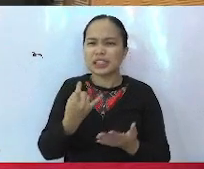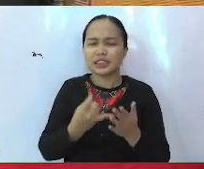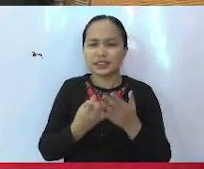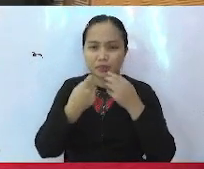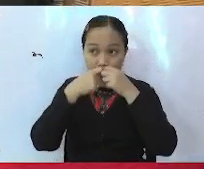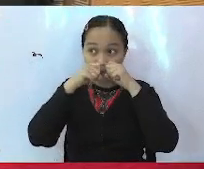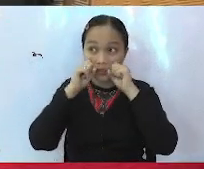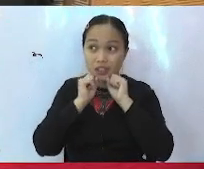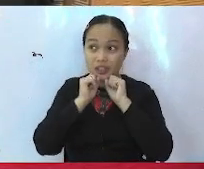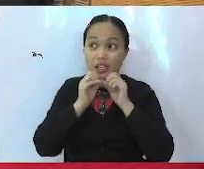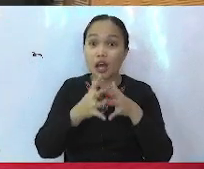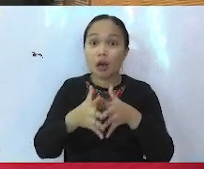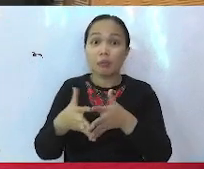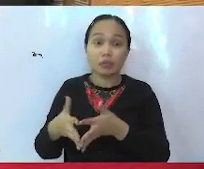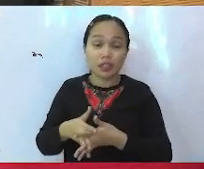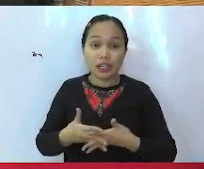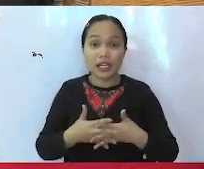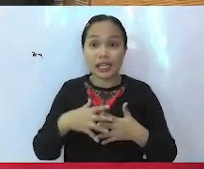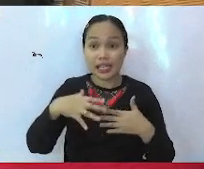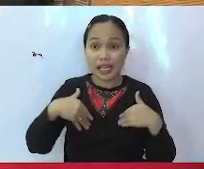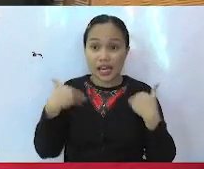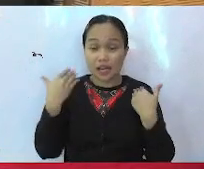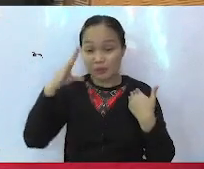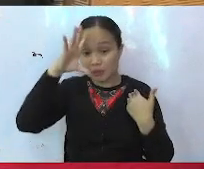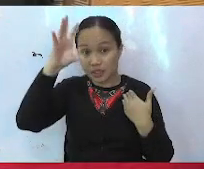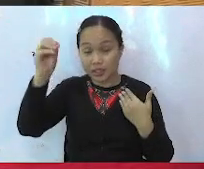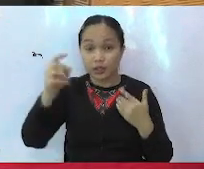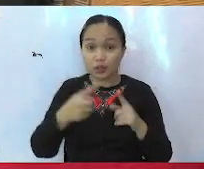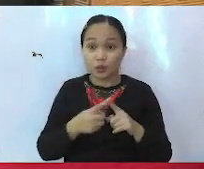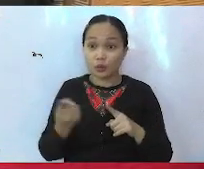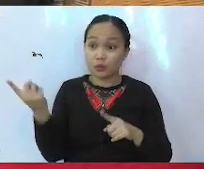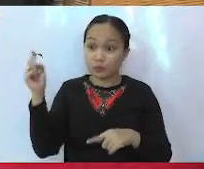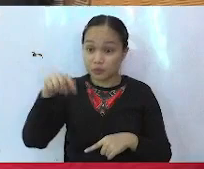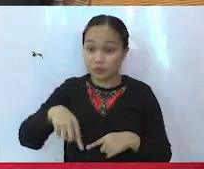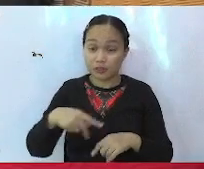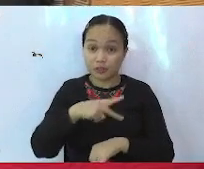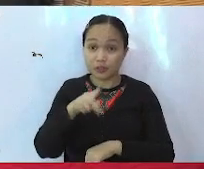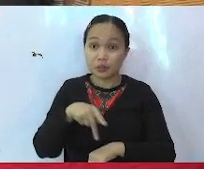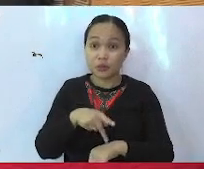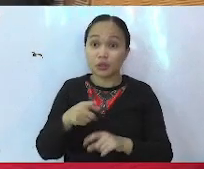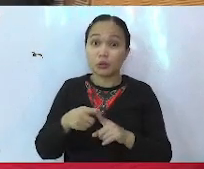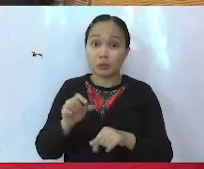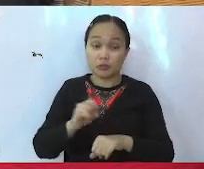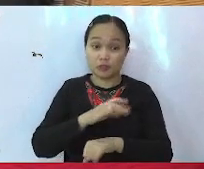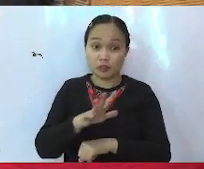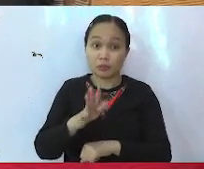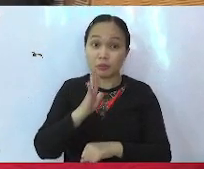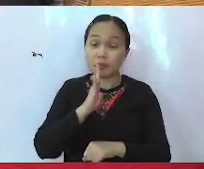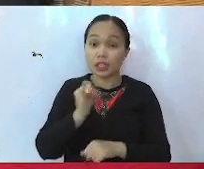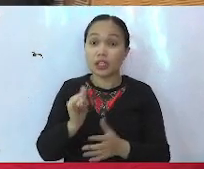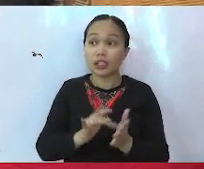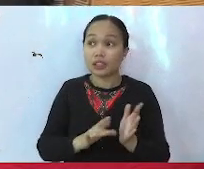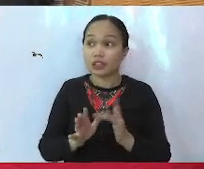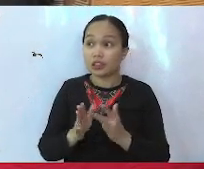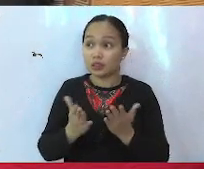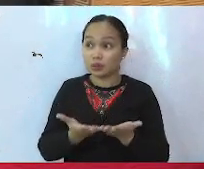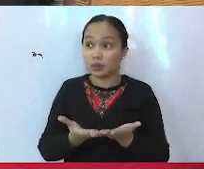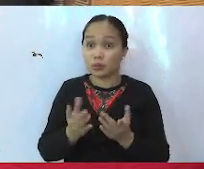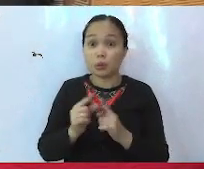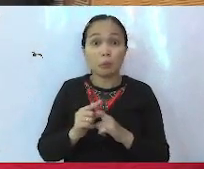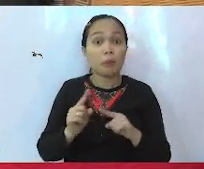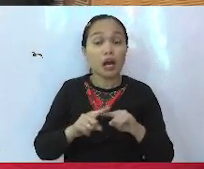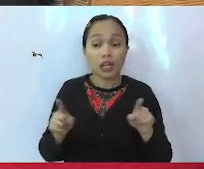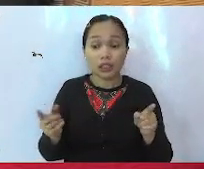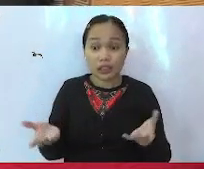it's sad that an American young man went to the Philippines to be influenced by God's word. And it's sad that young people